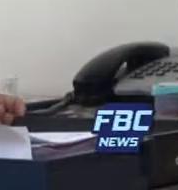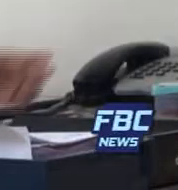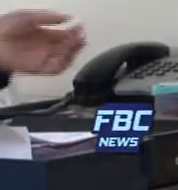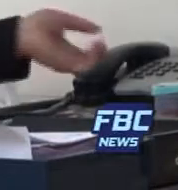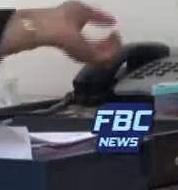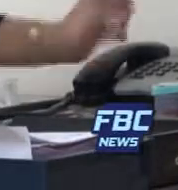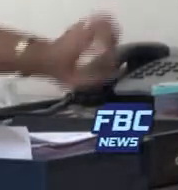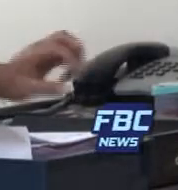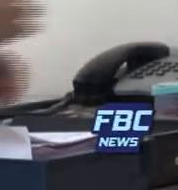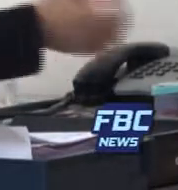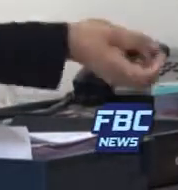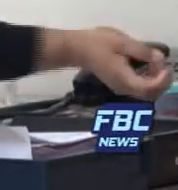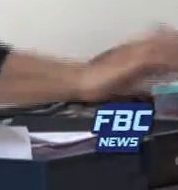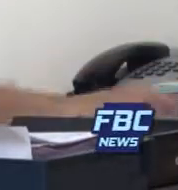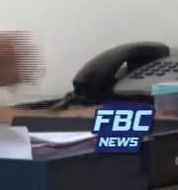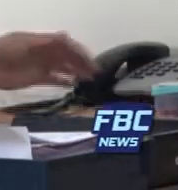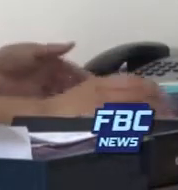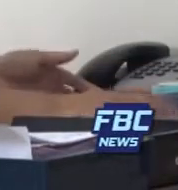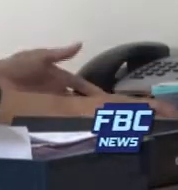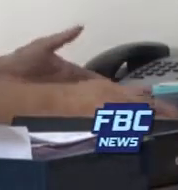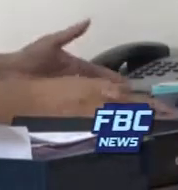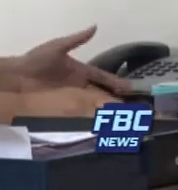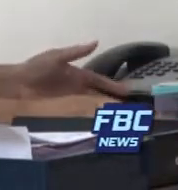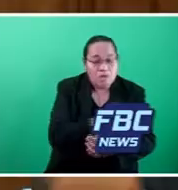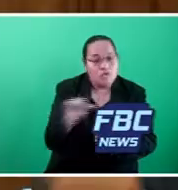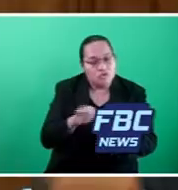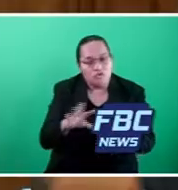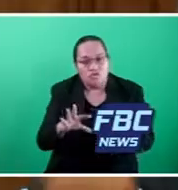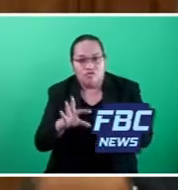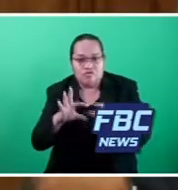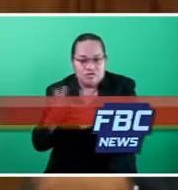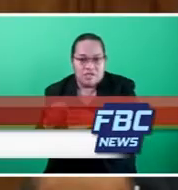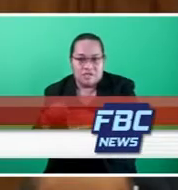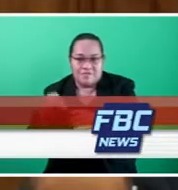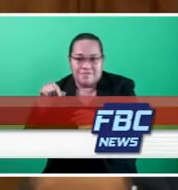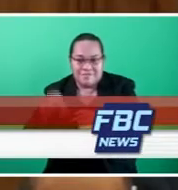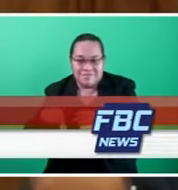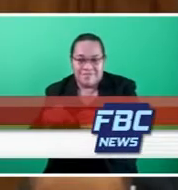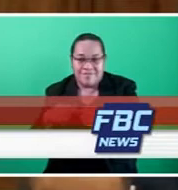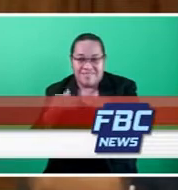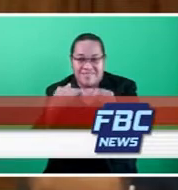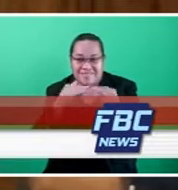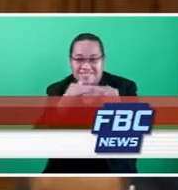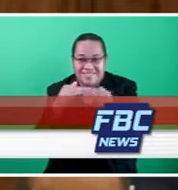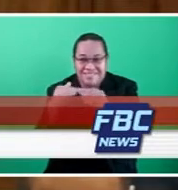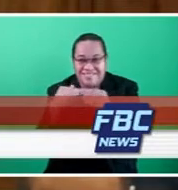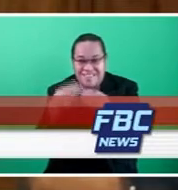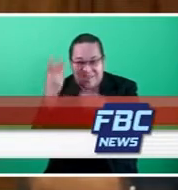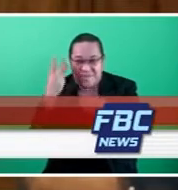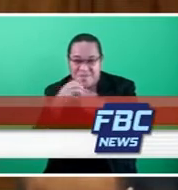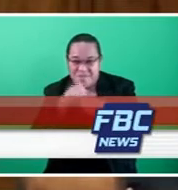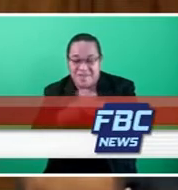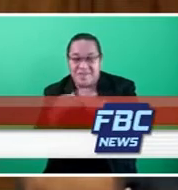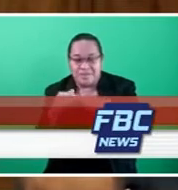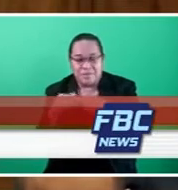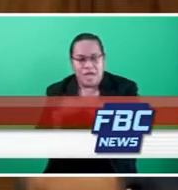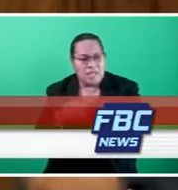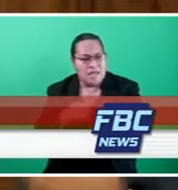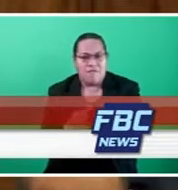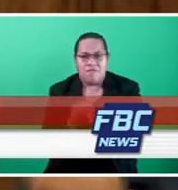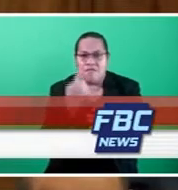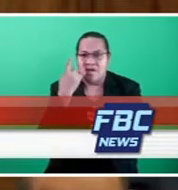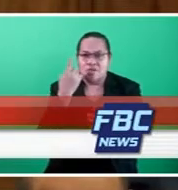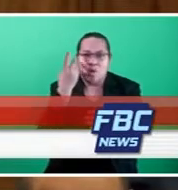for recognizing gender equality in the workplace. This was seen in their move to appoint the first ever woman in